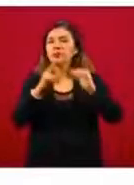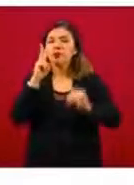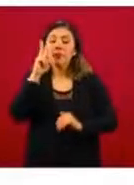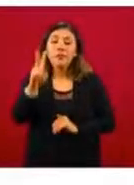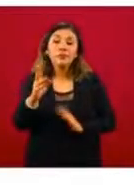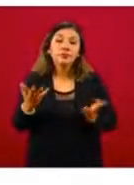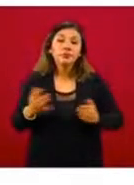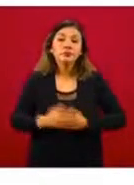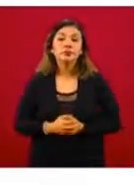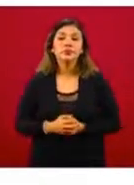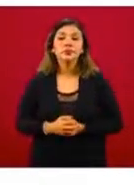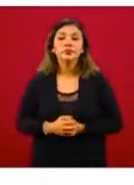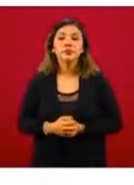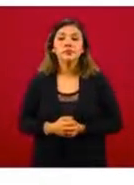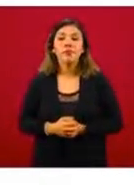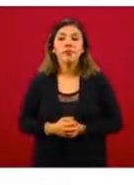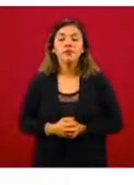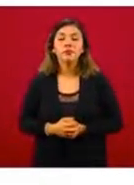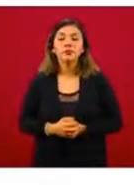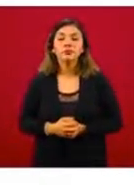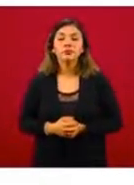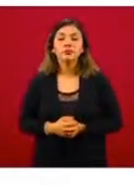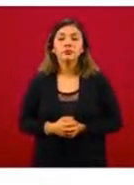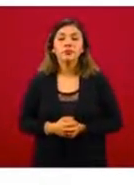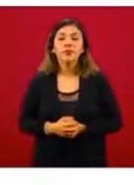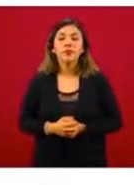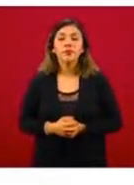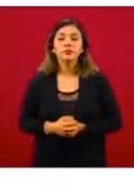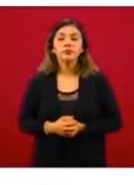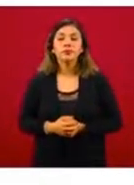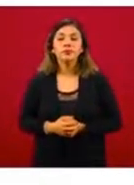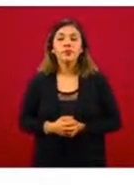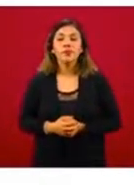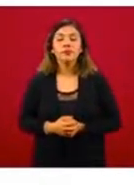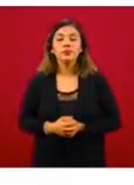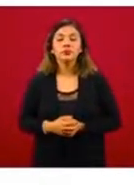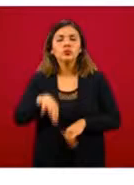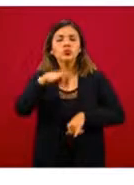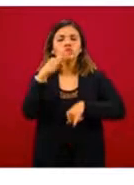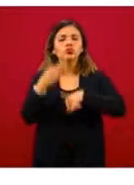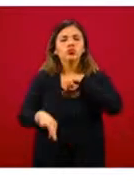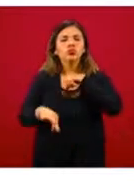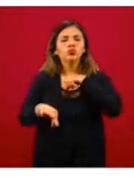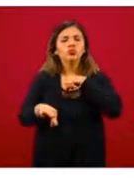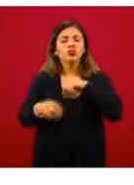review. Our reducing goal is 65%.